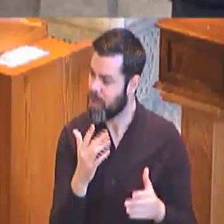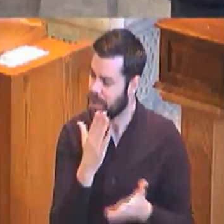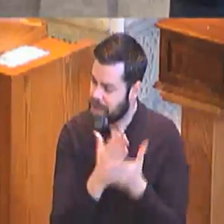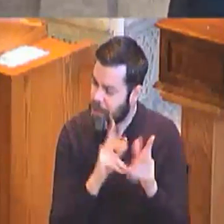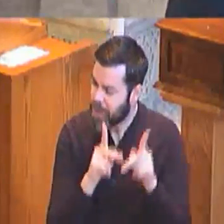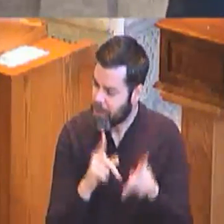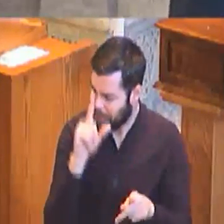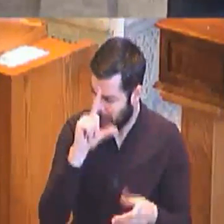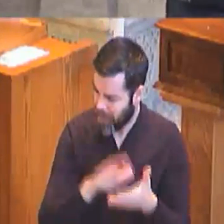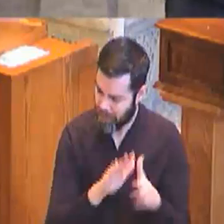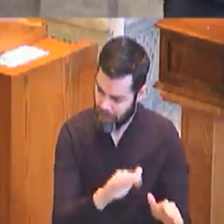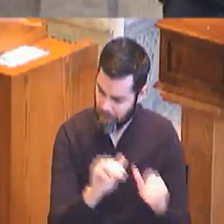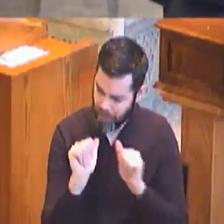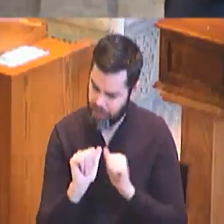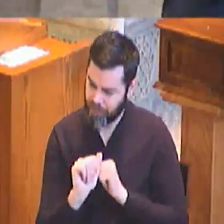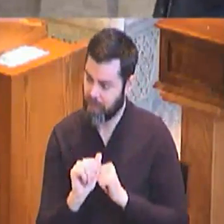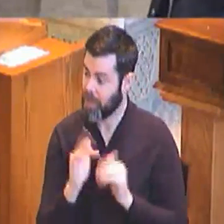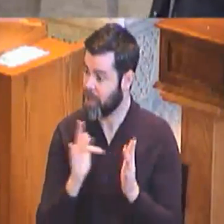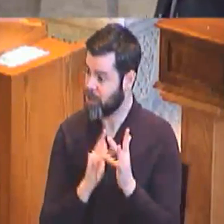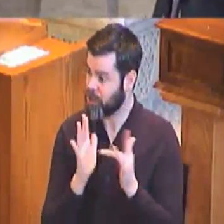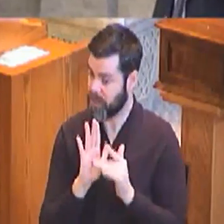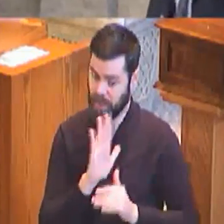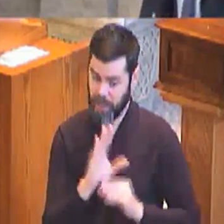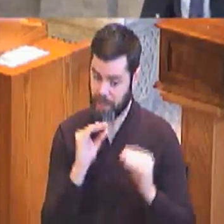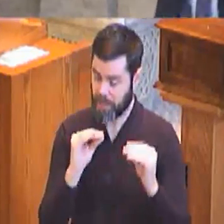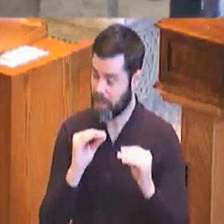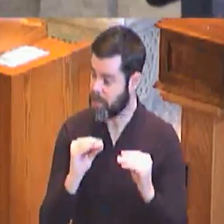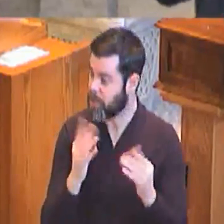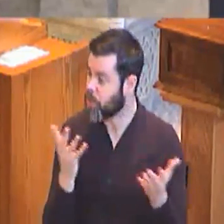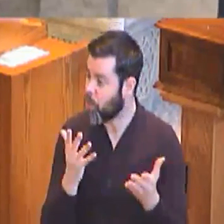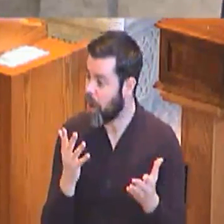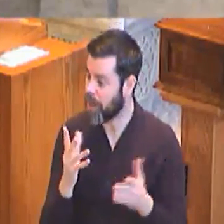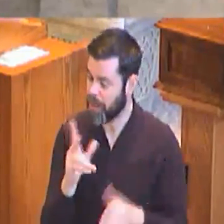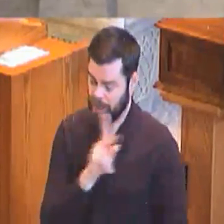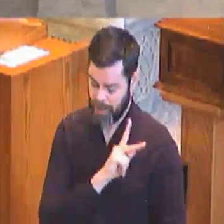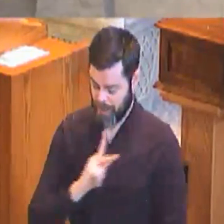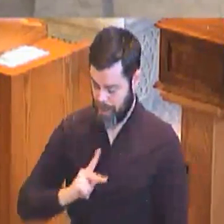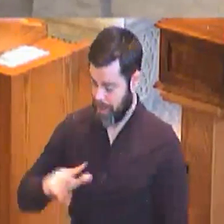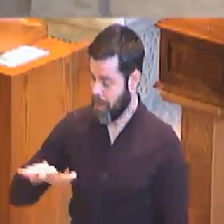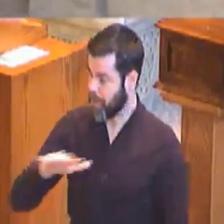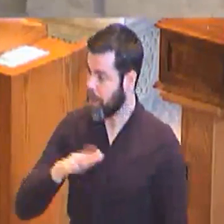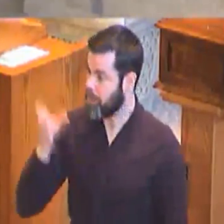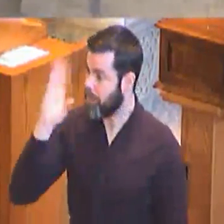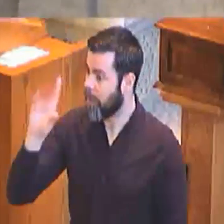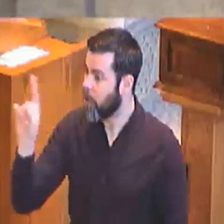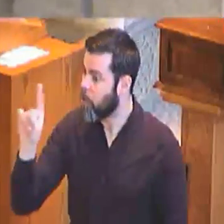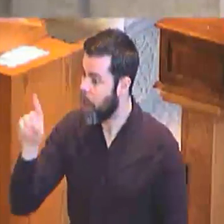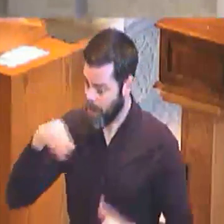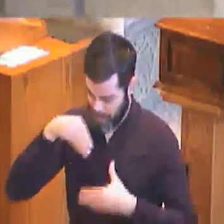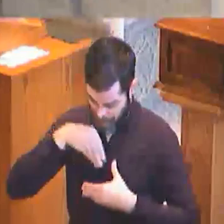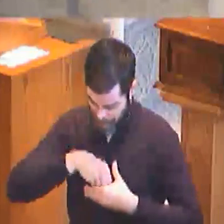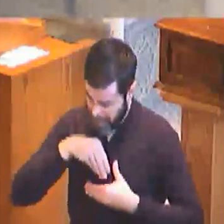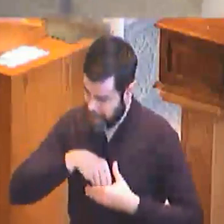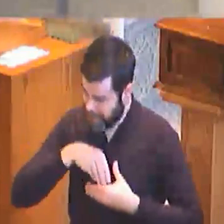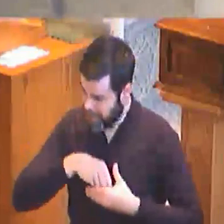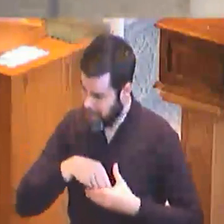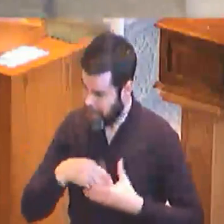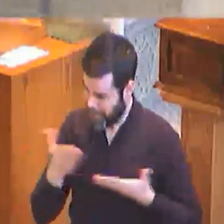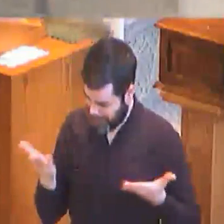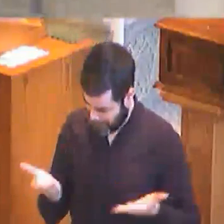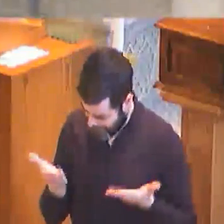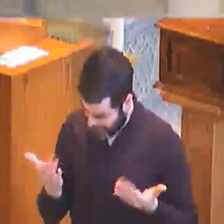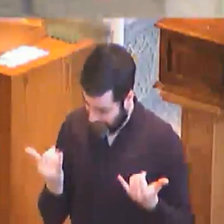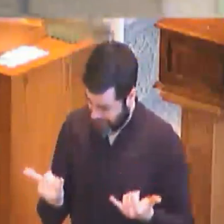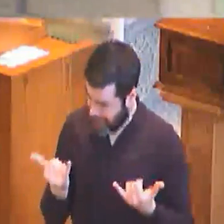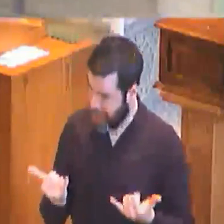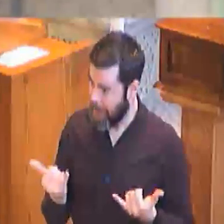different. Jesus' teachings was the kingdom of God is within, and the kingdom of God is here, and the kingdom of God is now, and this kingdom